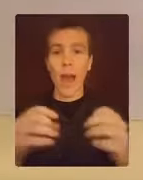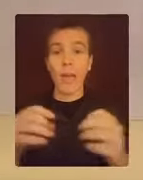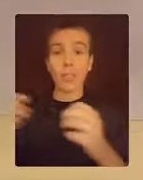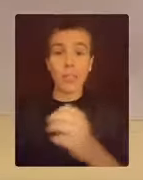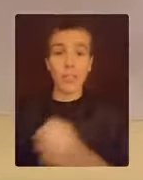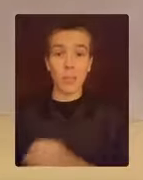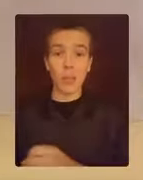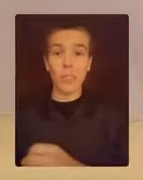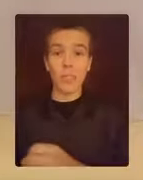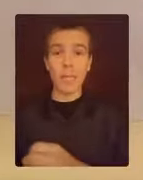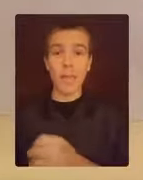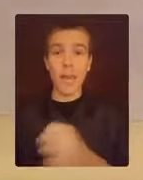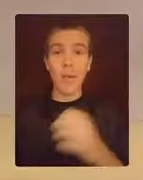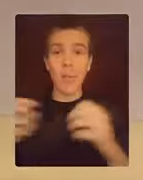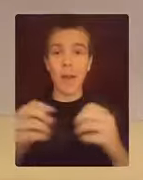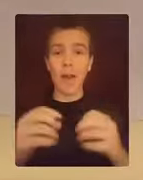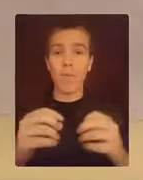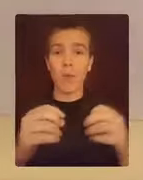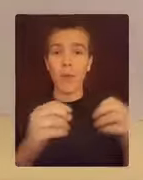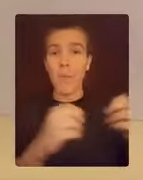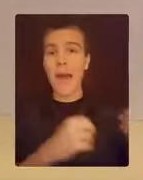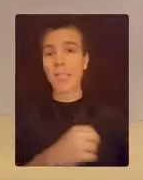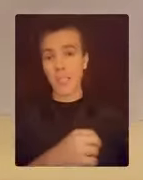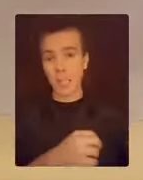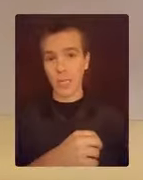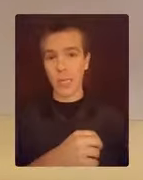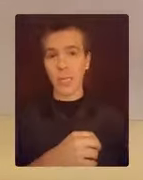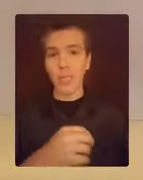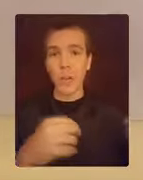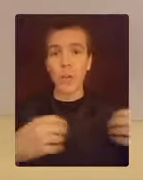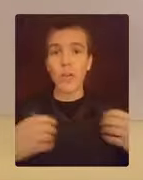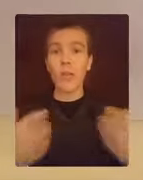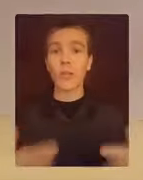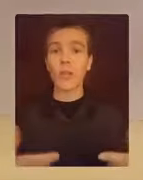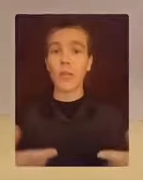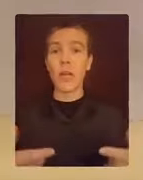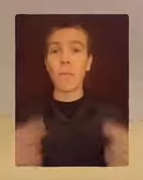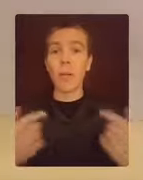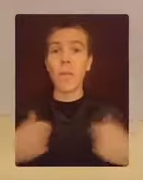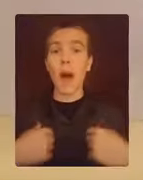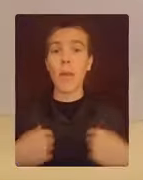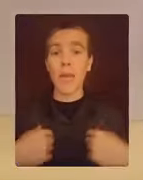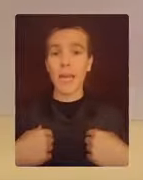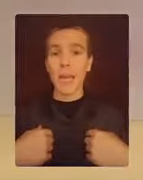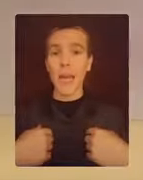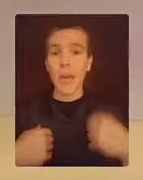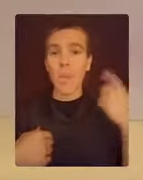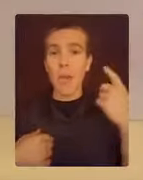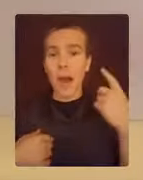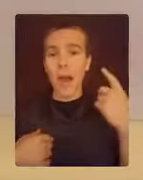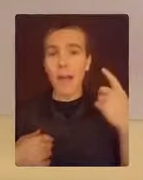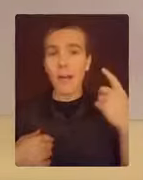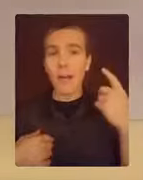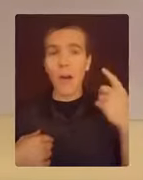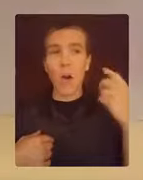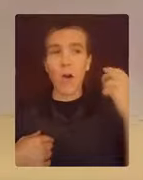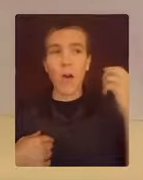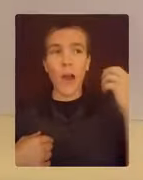you're actually experiencing it and whenever you're imagining it. So when you're in your dream, your body and your